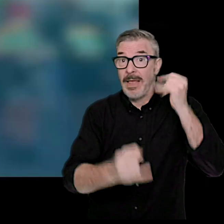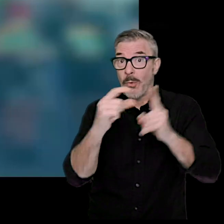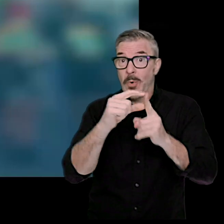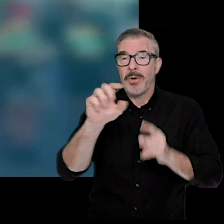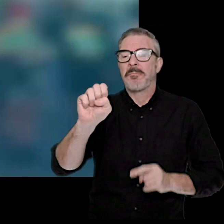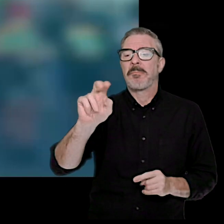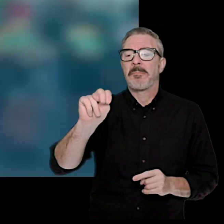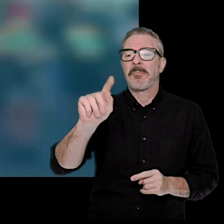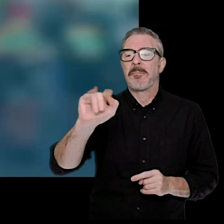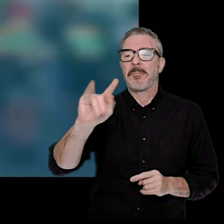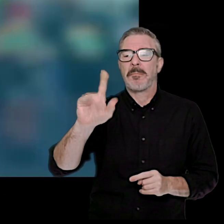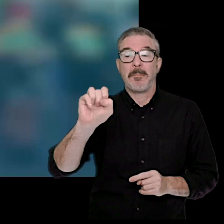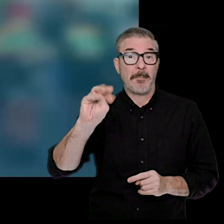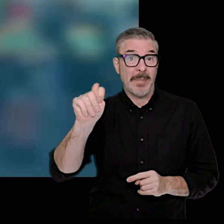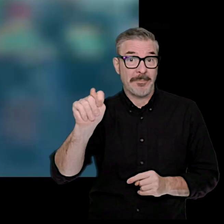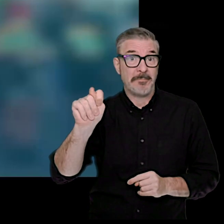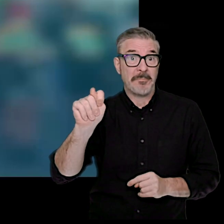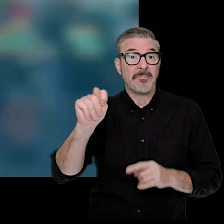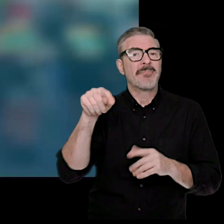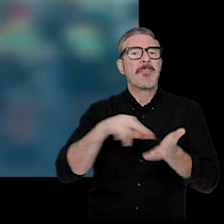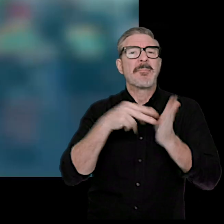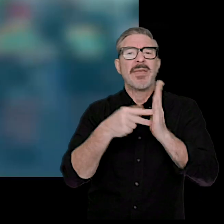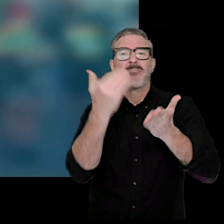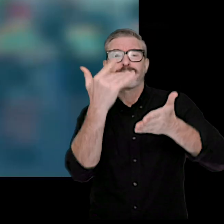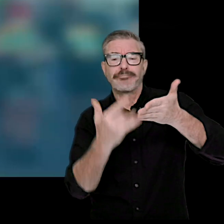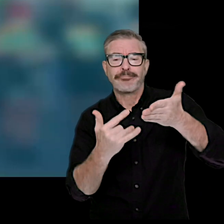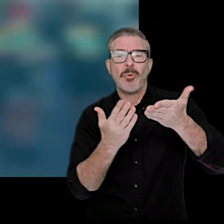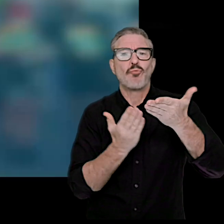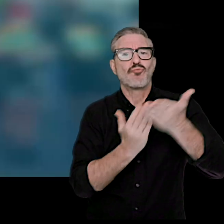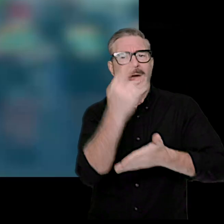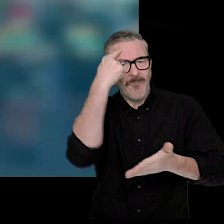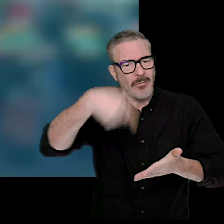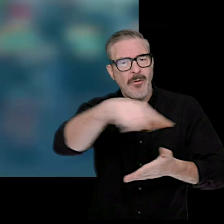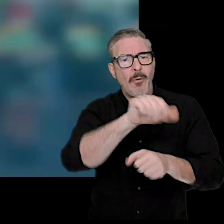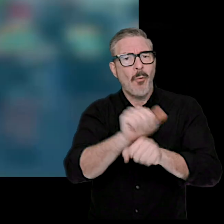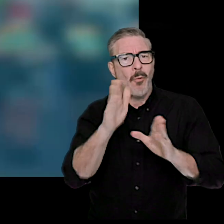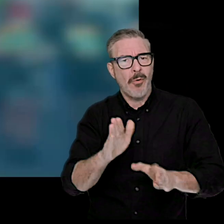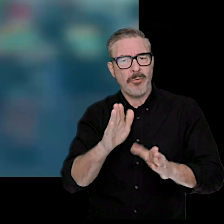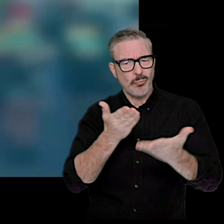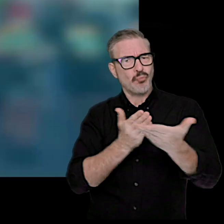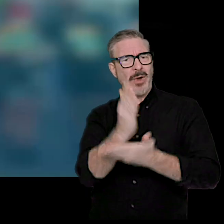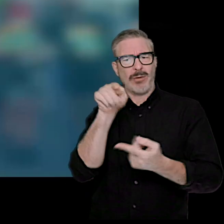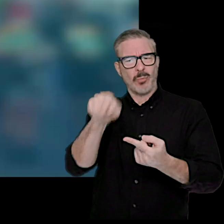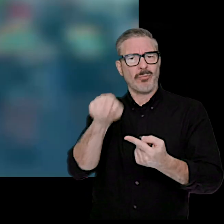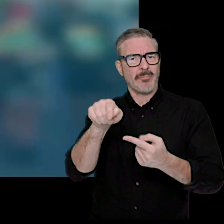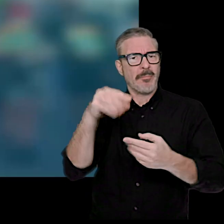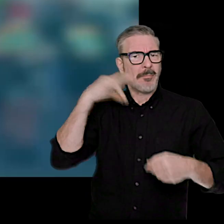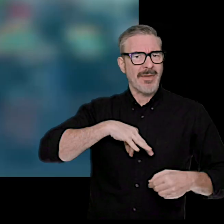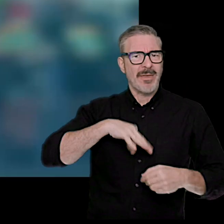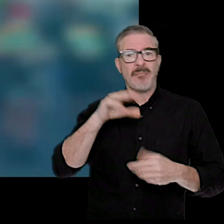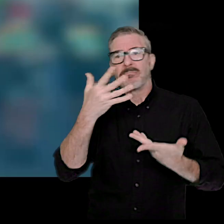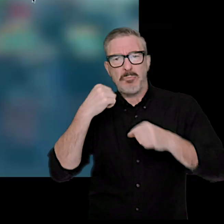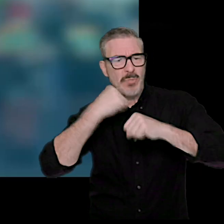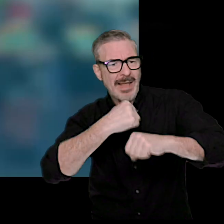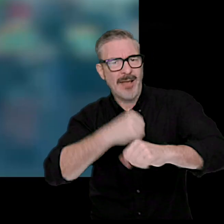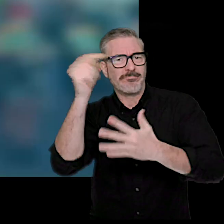And lastly, entitlement. And what that means is a right to a benefit or protection specified by